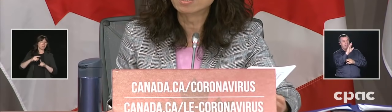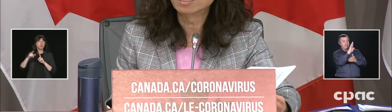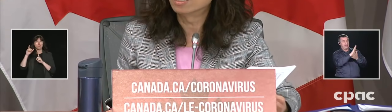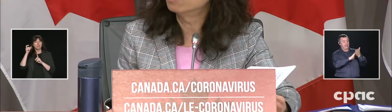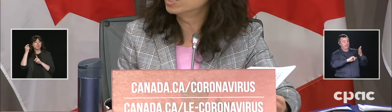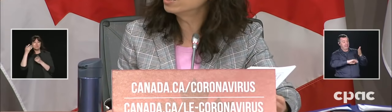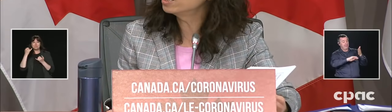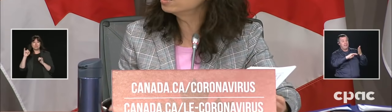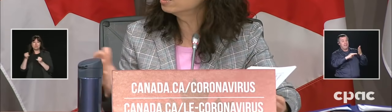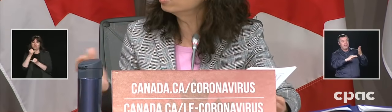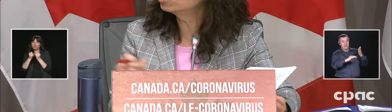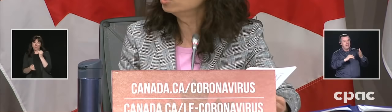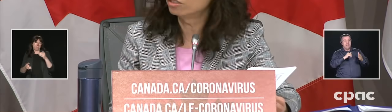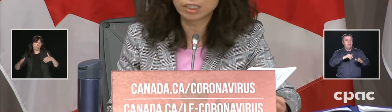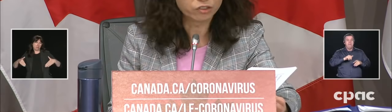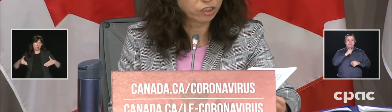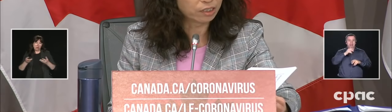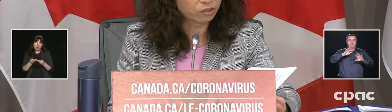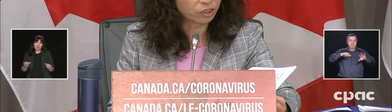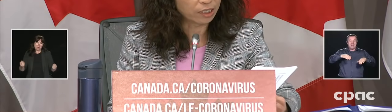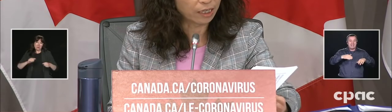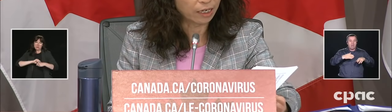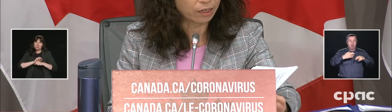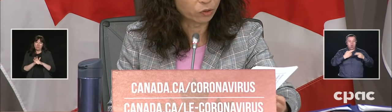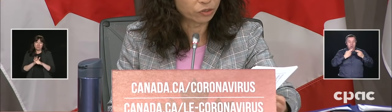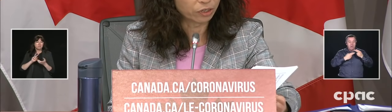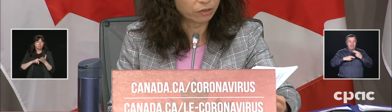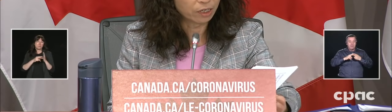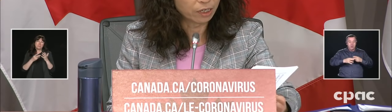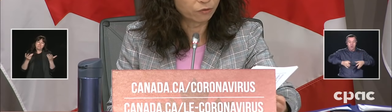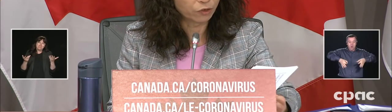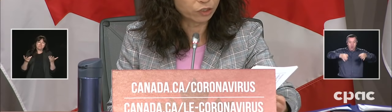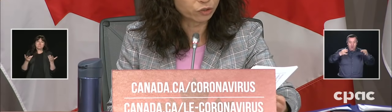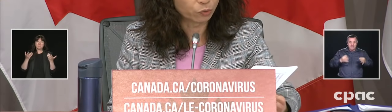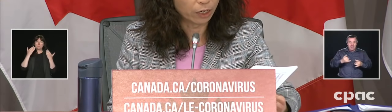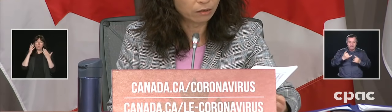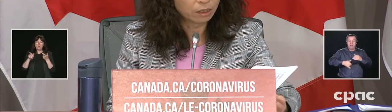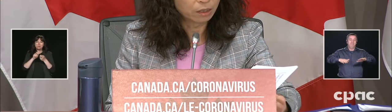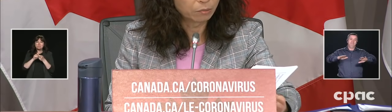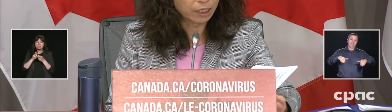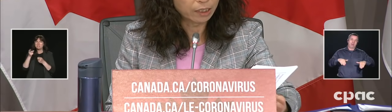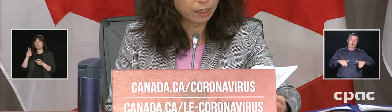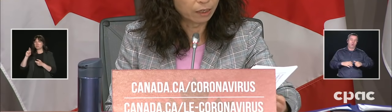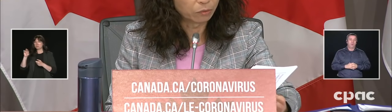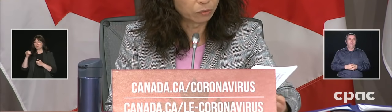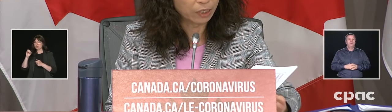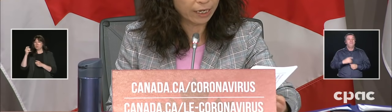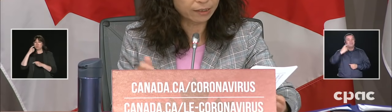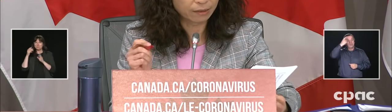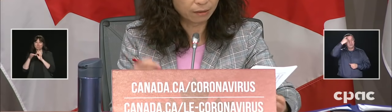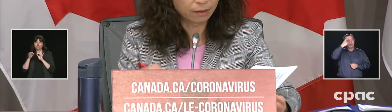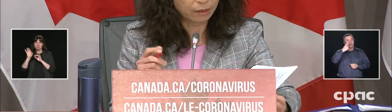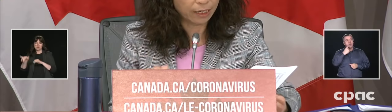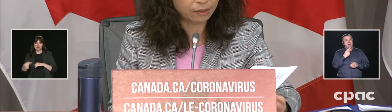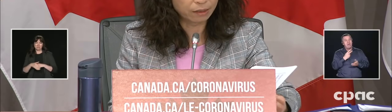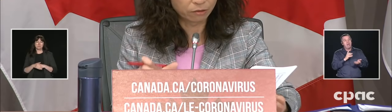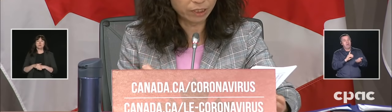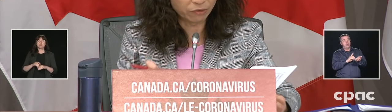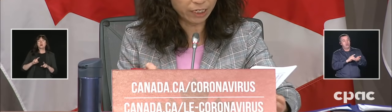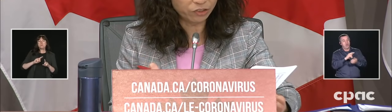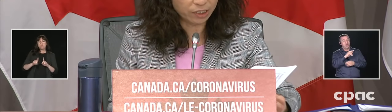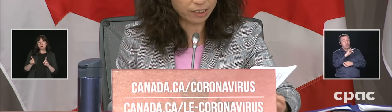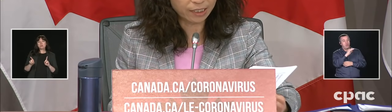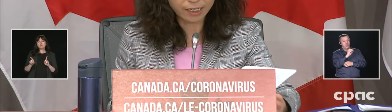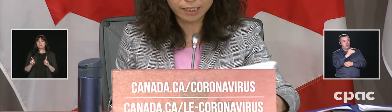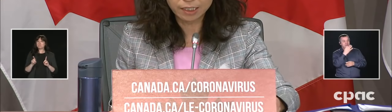why I think Dr. New has just said that also in French as well. But that's